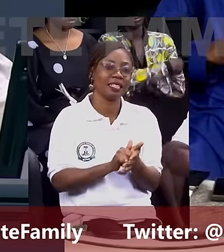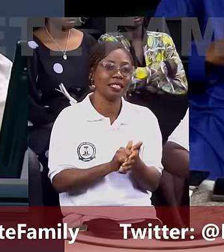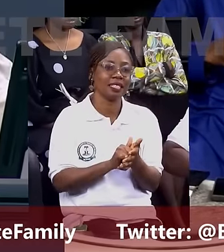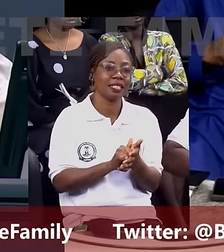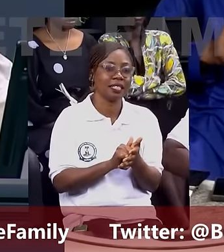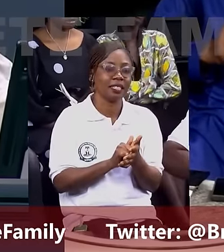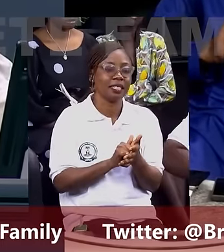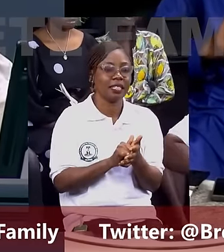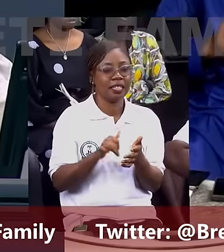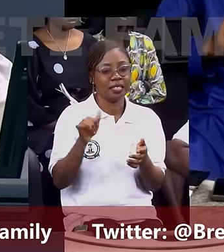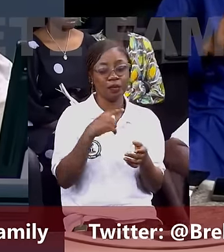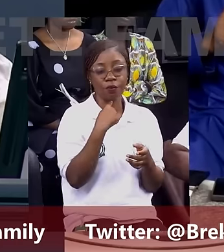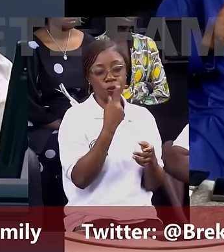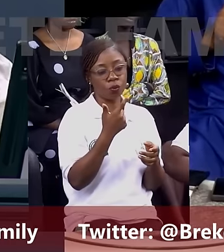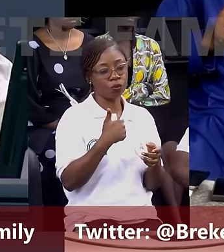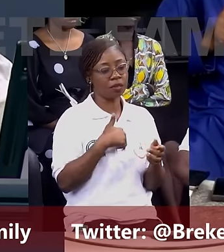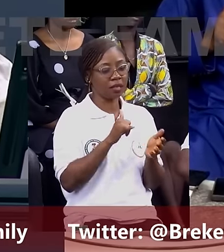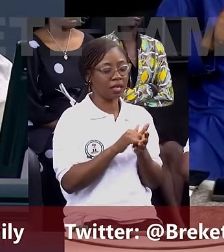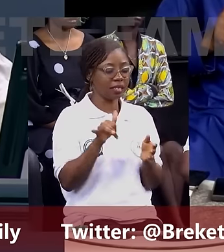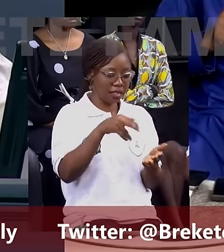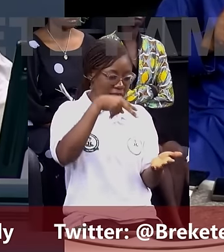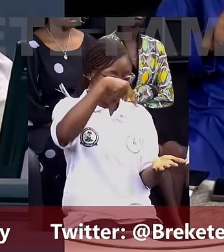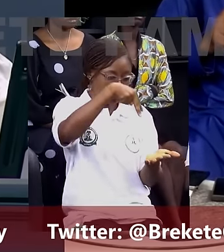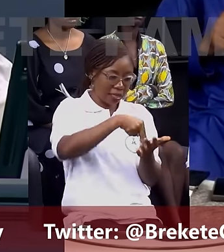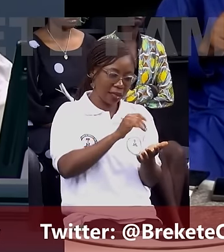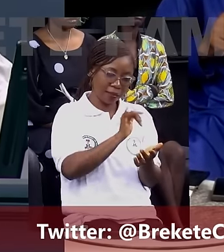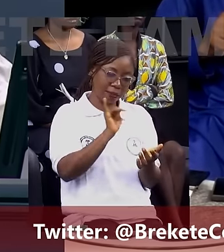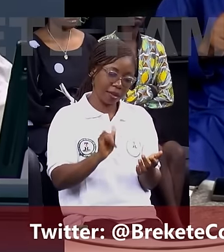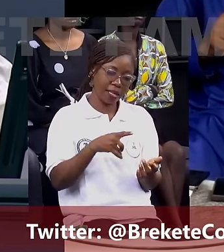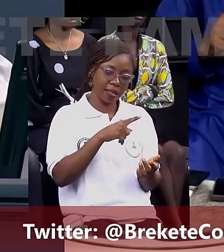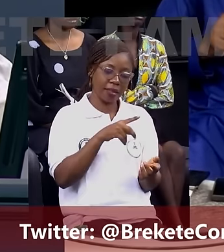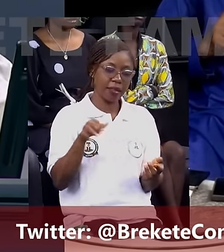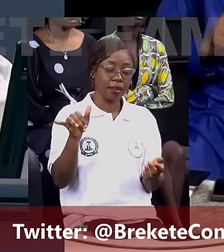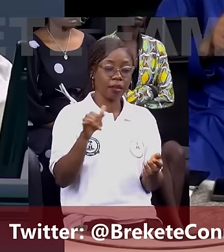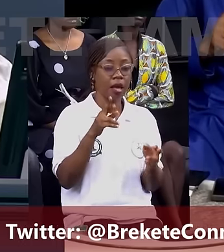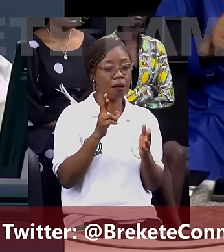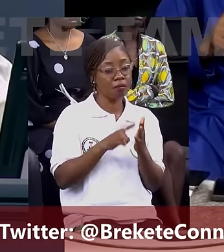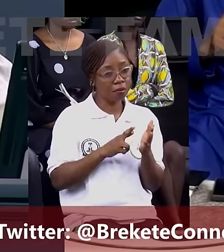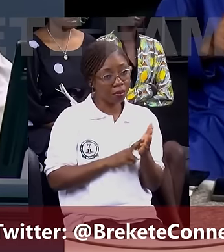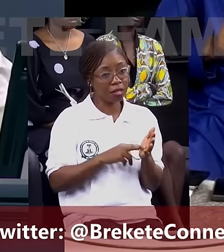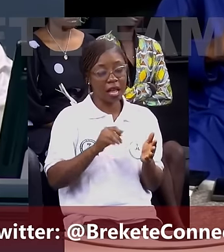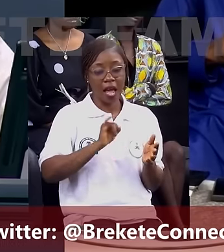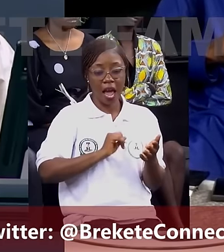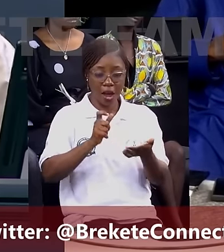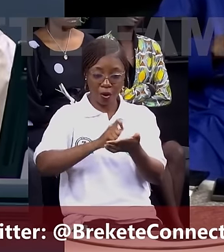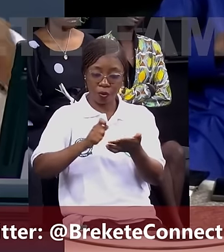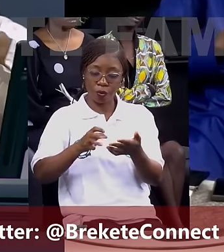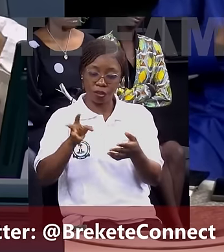have told me that they stand by their report. They told you they that. Told me in writing. I wrote them. I said,